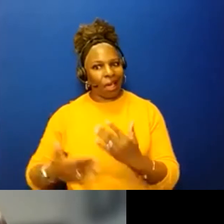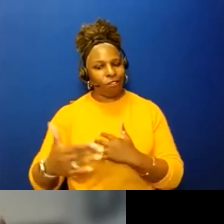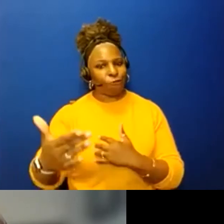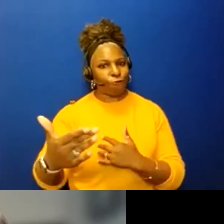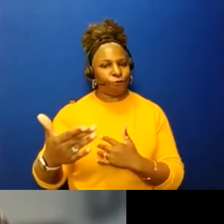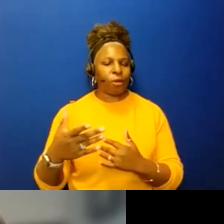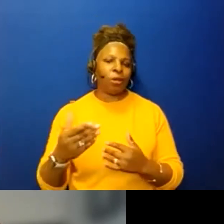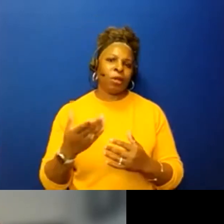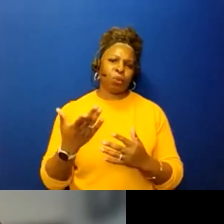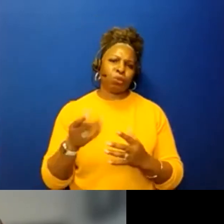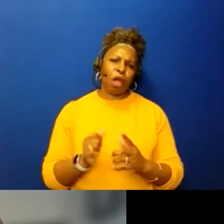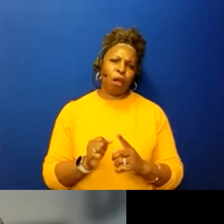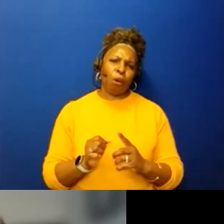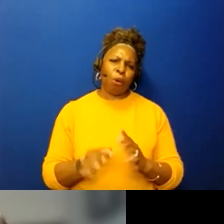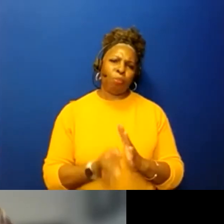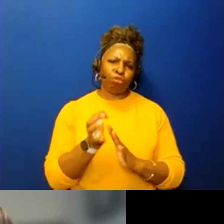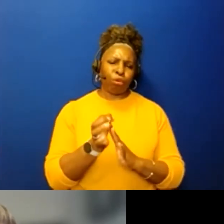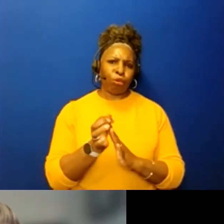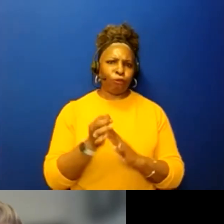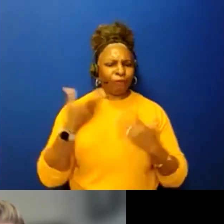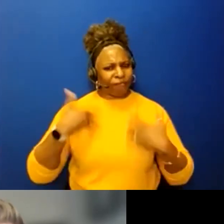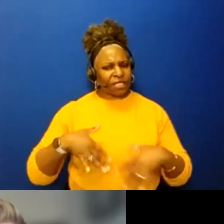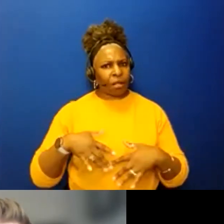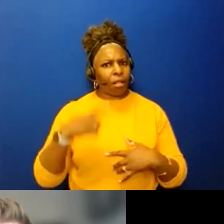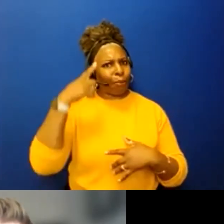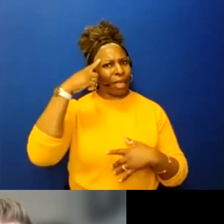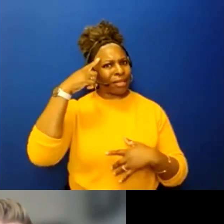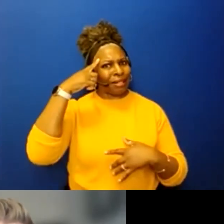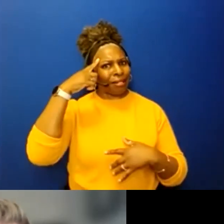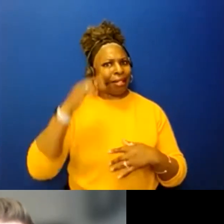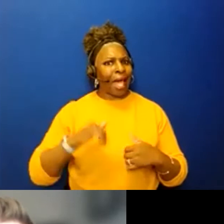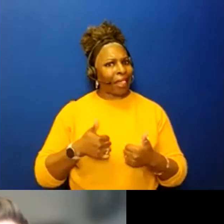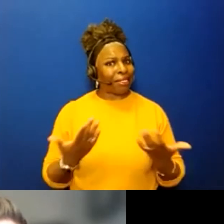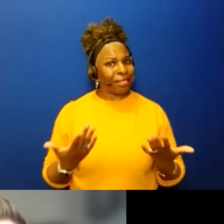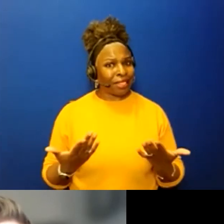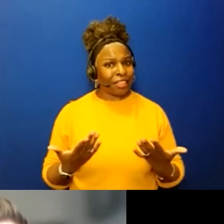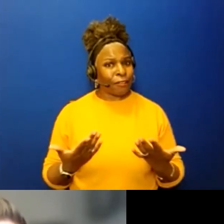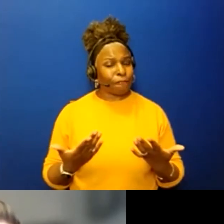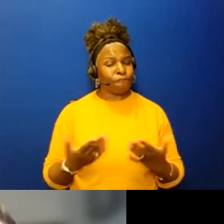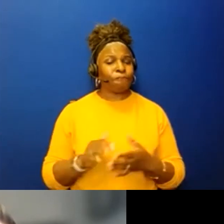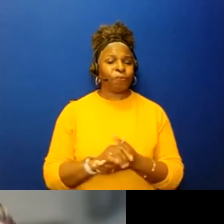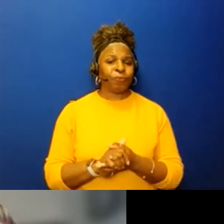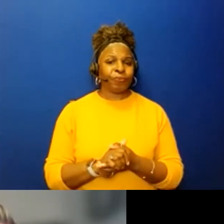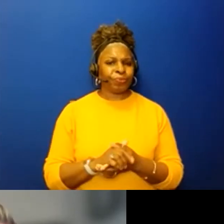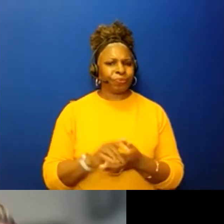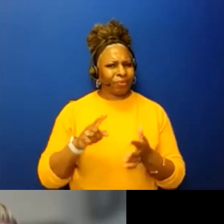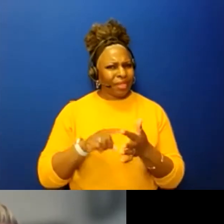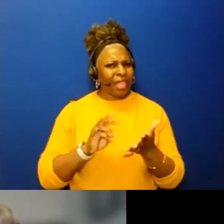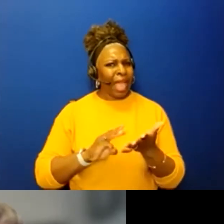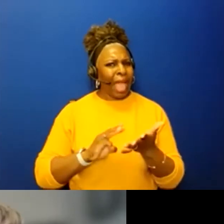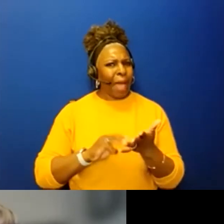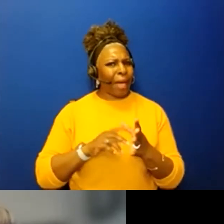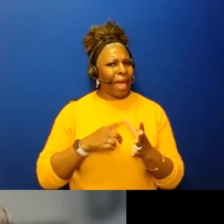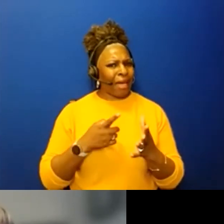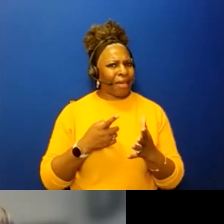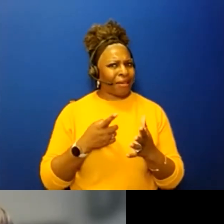as well. Like Emma was talking about before, it's all of that activity. It's going to get you in better shape, and it does